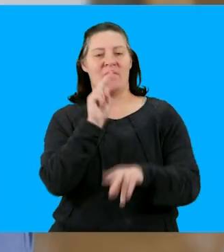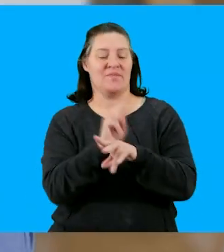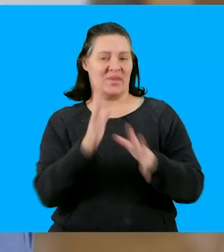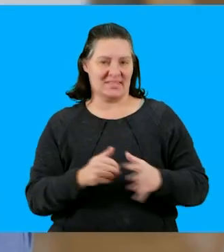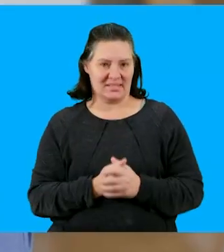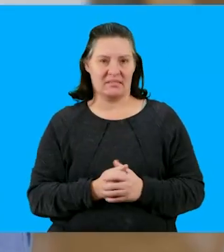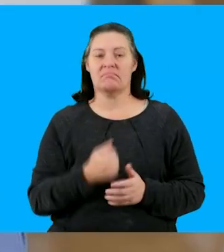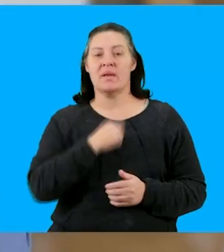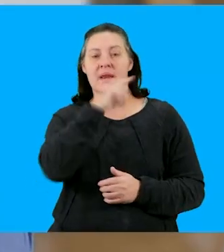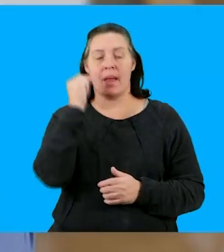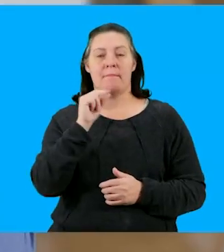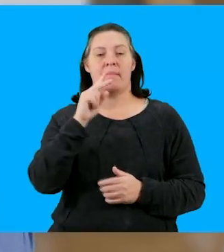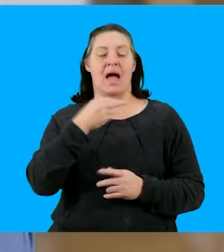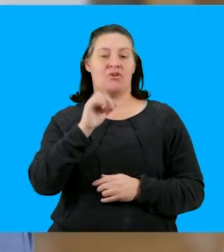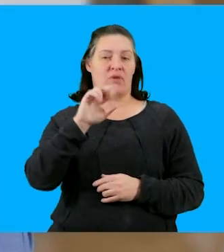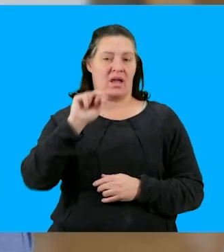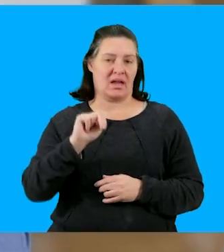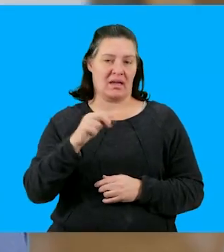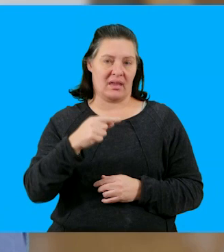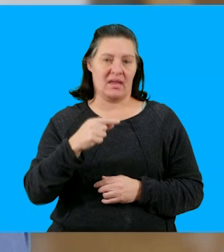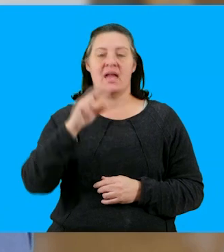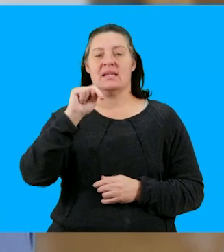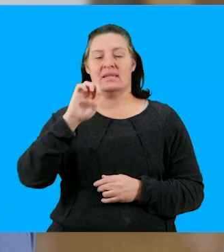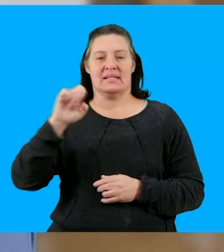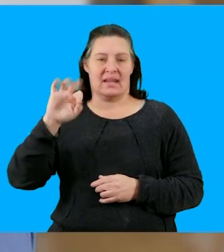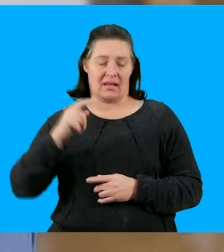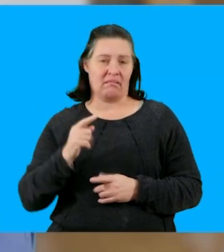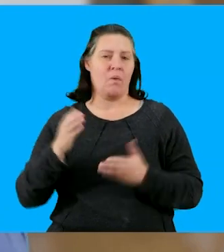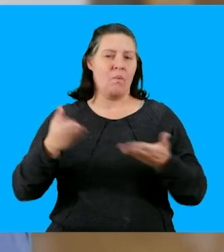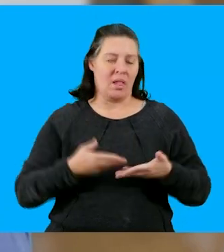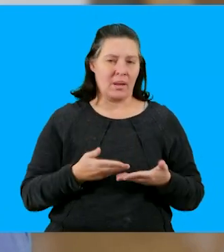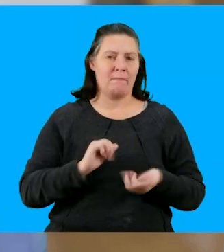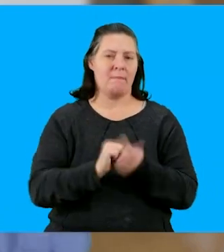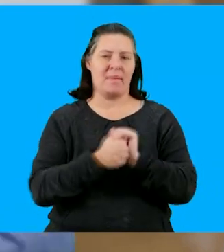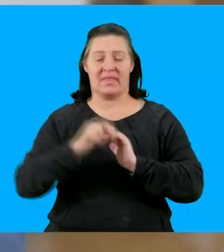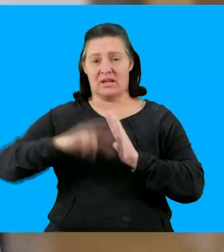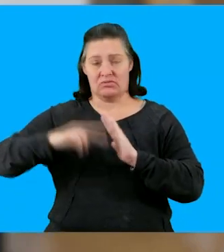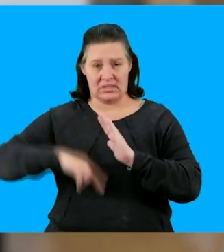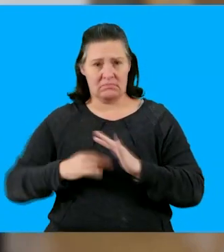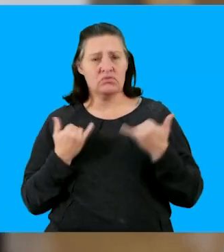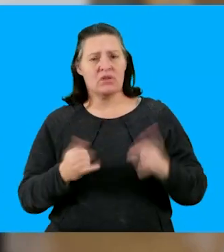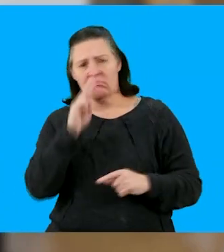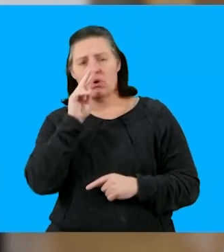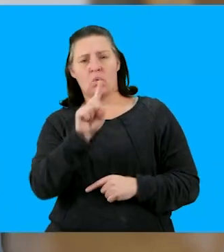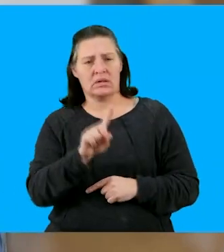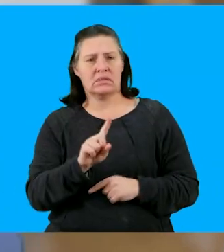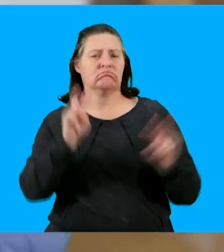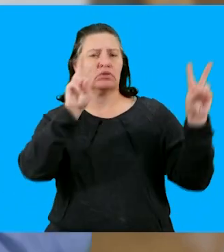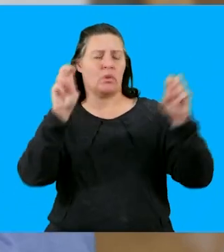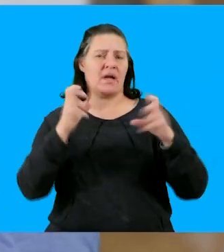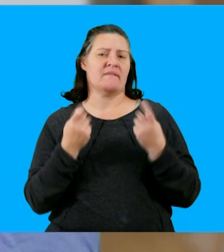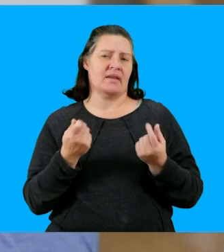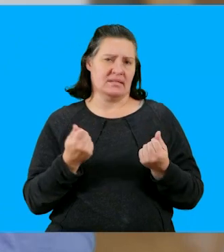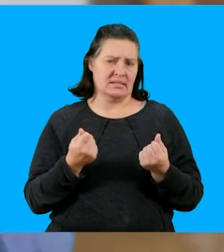Good day to all our viewers out there. My name is Heinrich Neertling and welcome to Mathematical Literacy. In today's lesson, we'll be looking at the topic